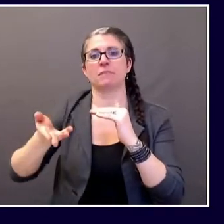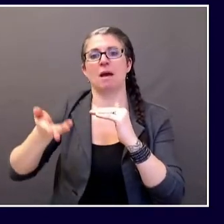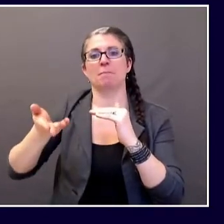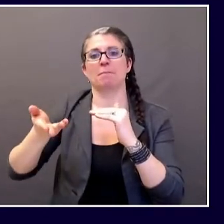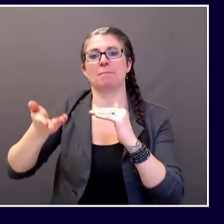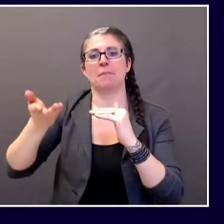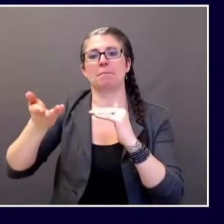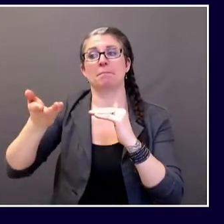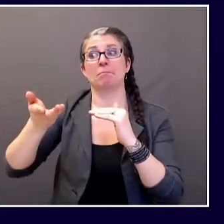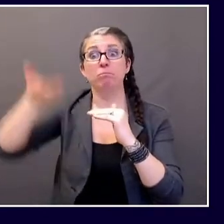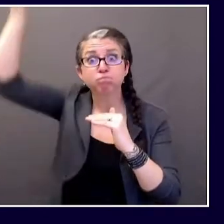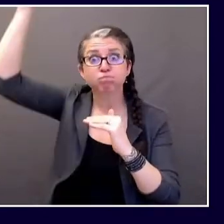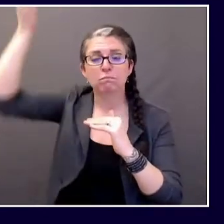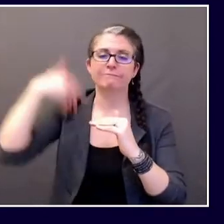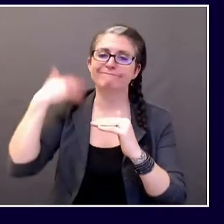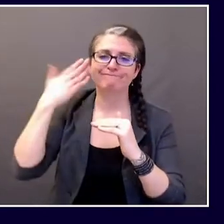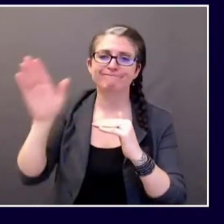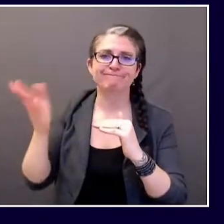around.